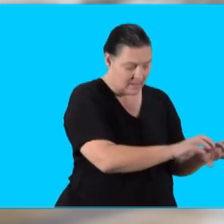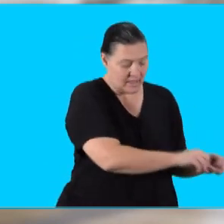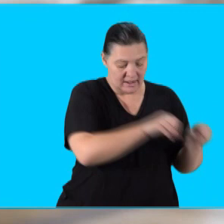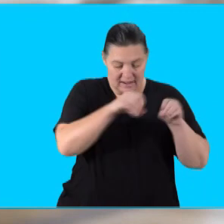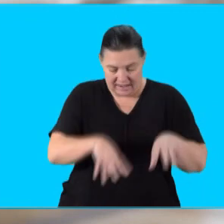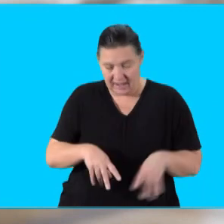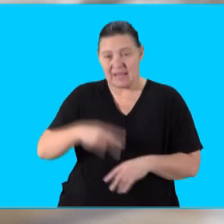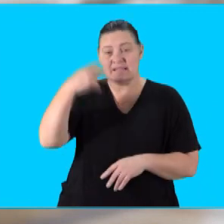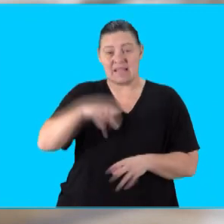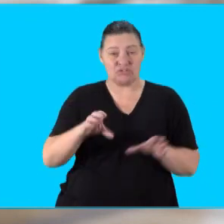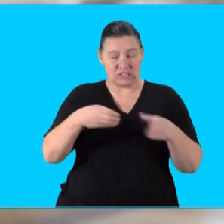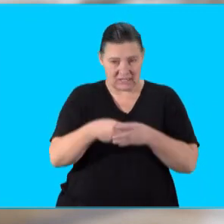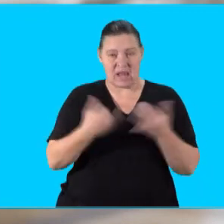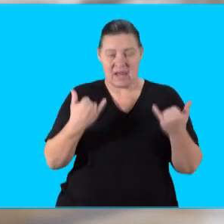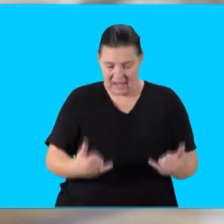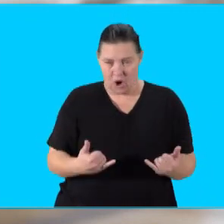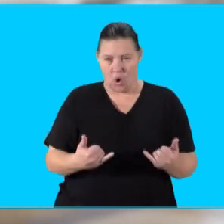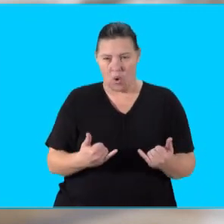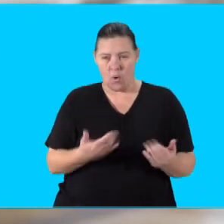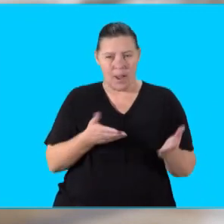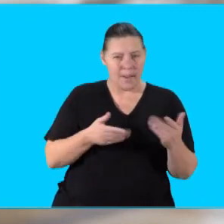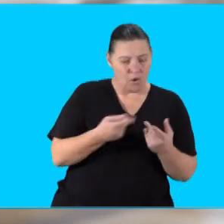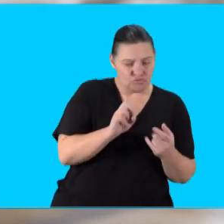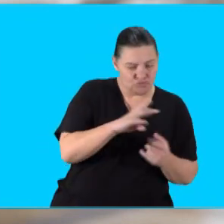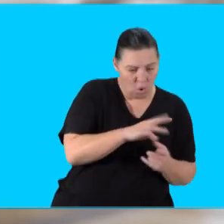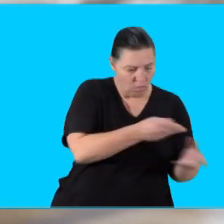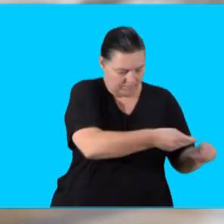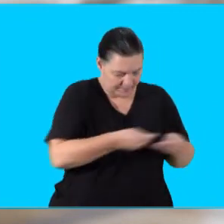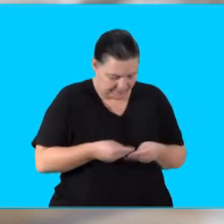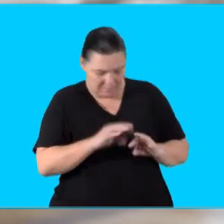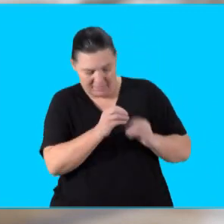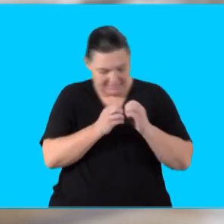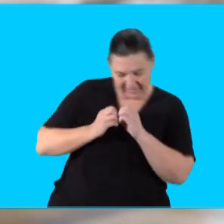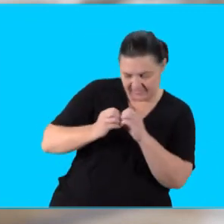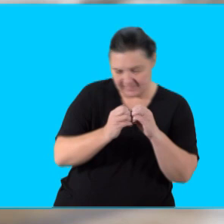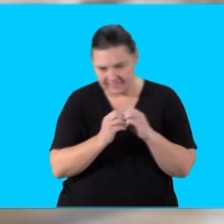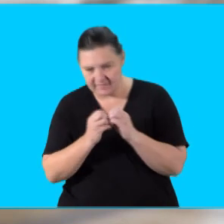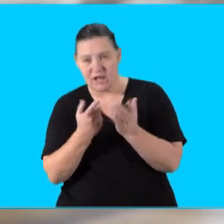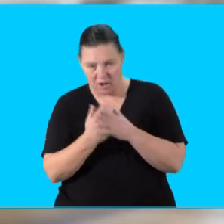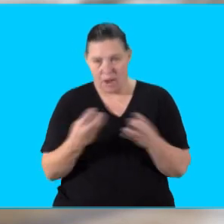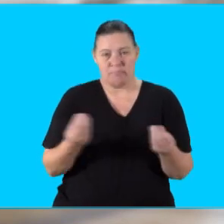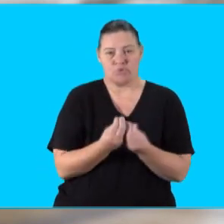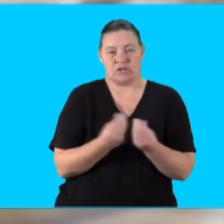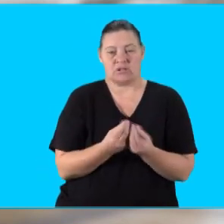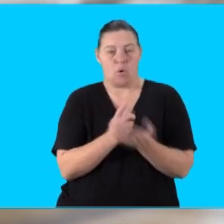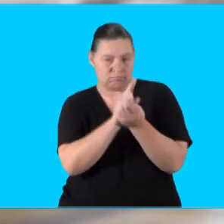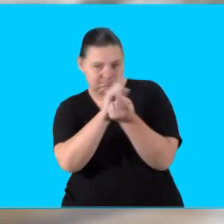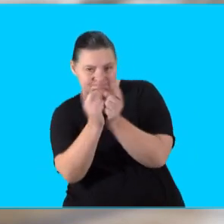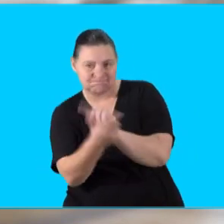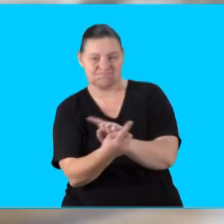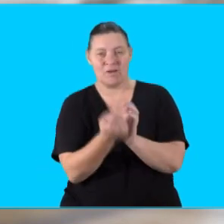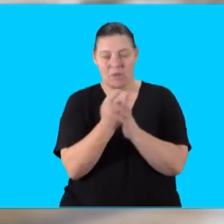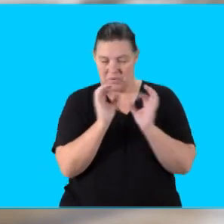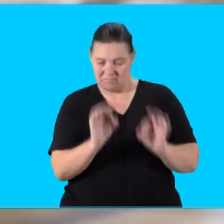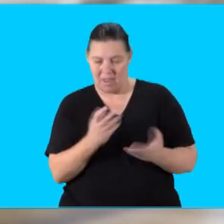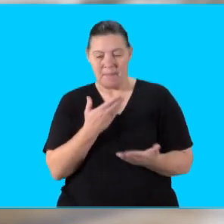sector rather. Then the secondary sector would receive the raw materials from the primary sector and change them or transform them